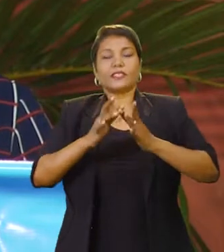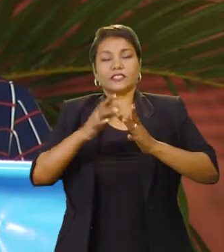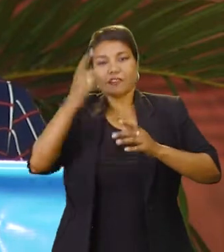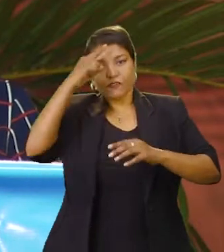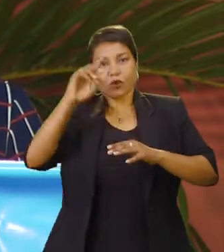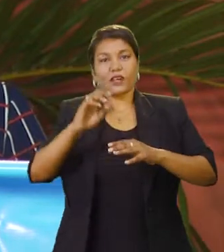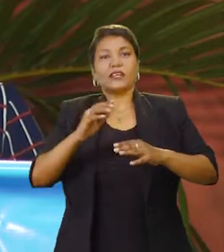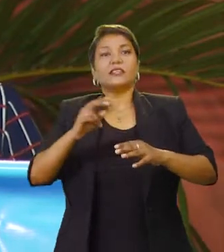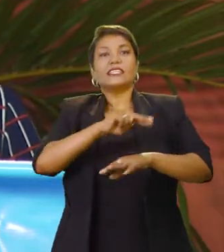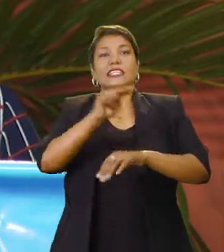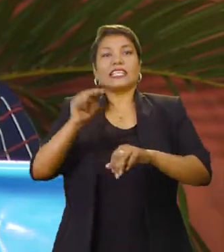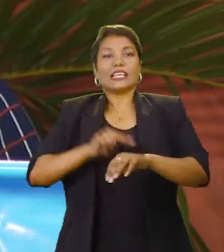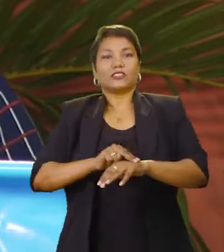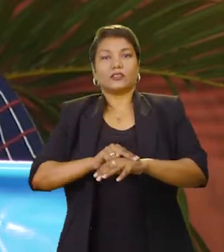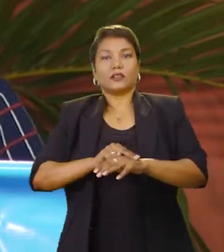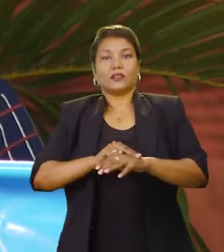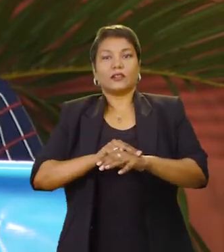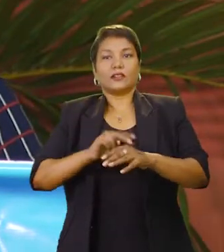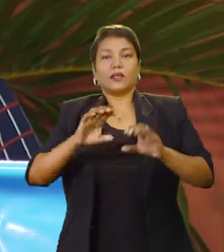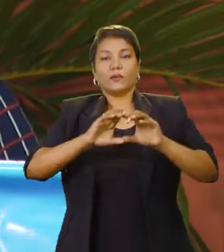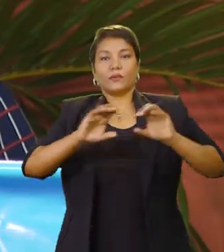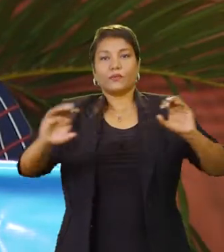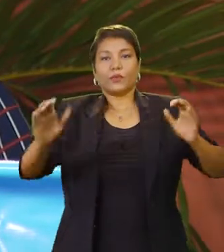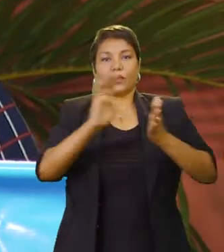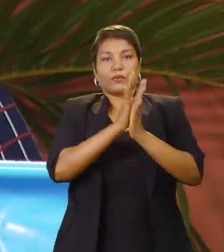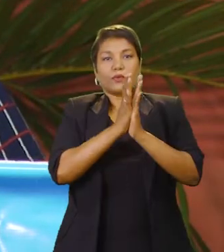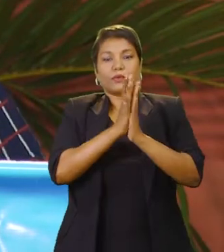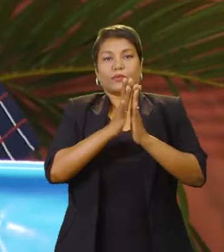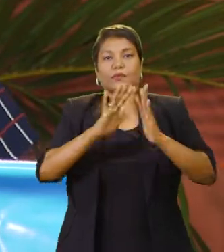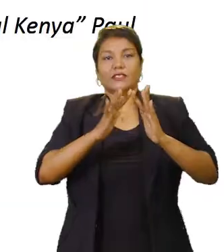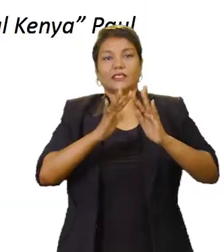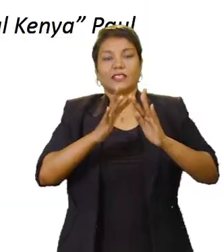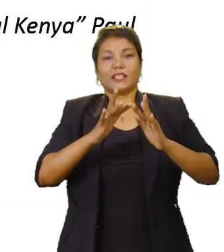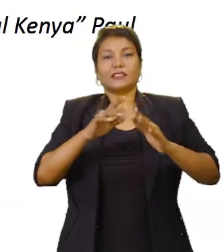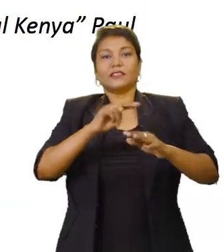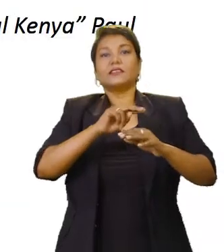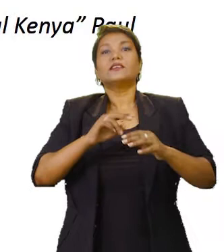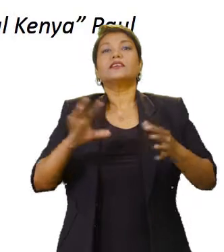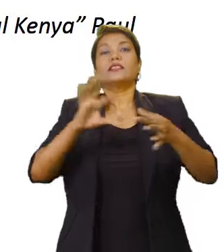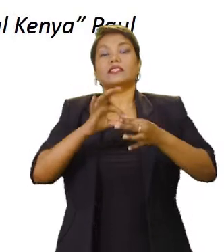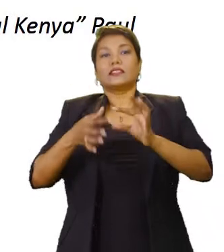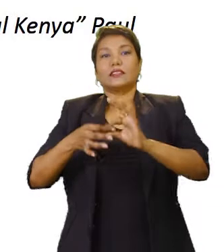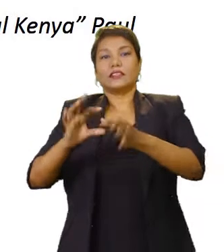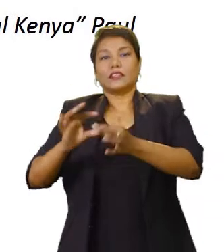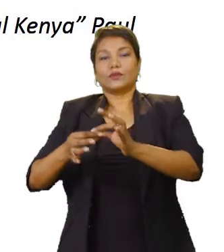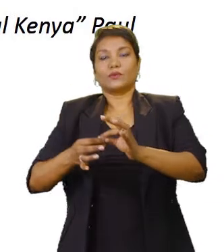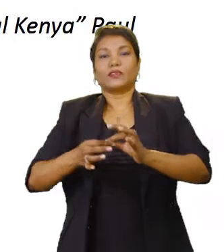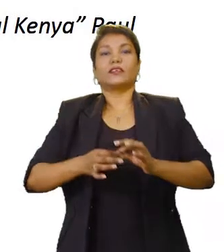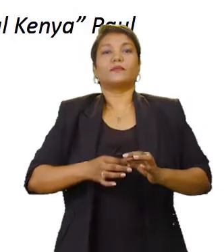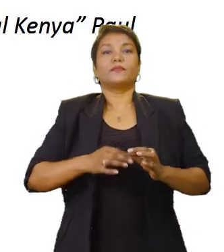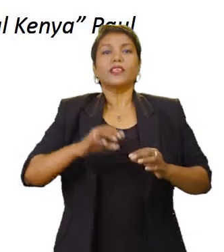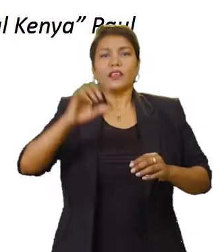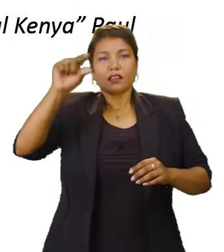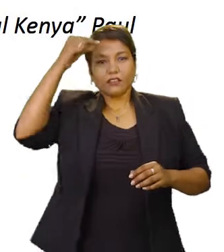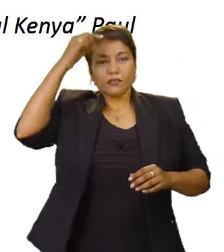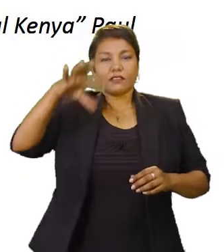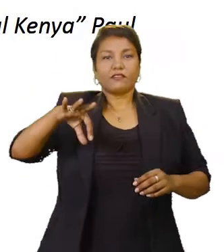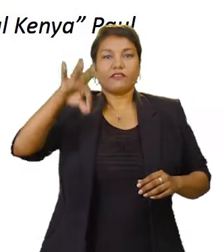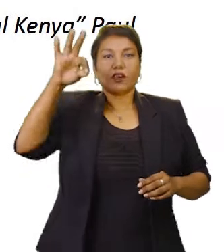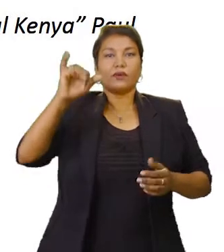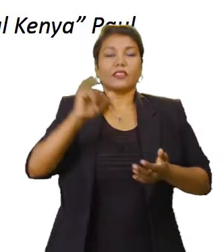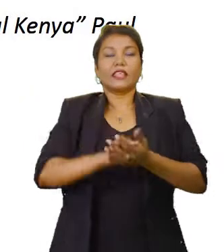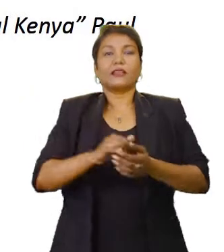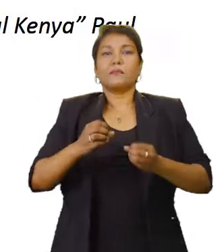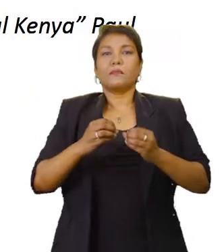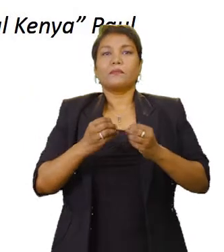plan, our national broadband network, in the face of our economic constraints. And our research indicated that